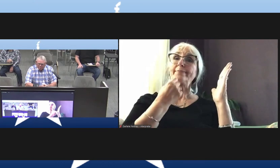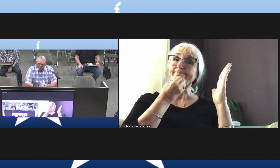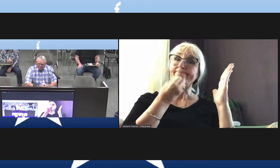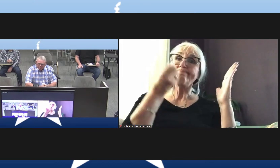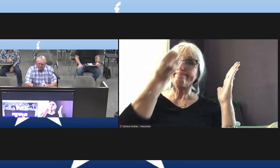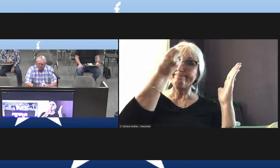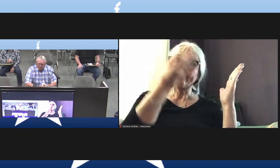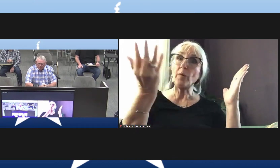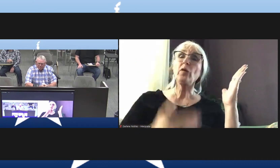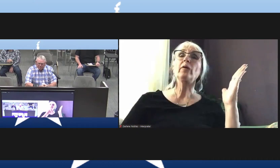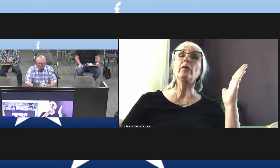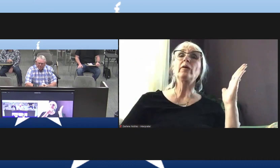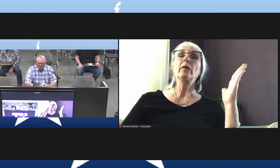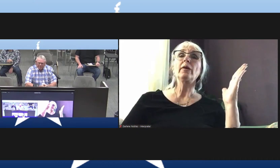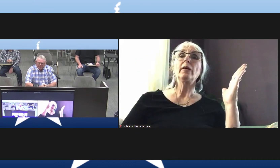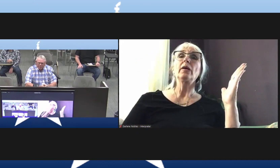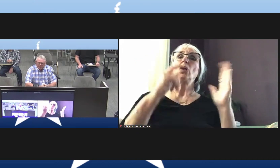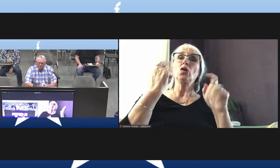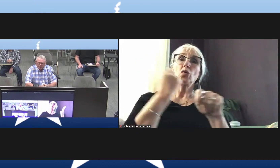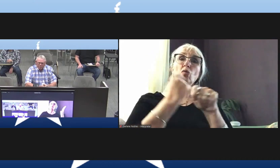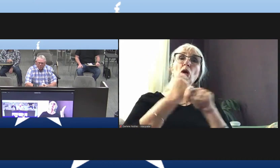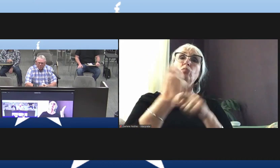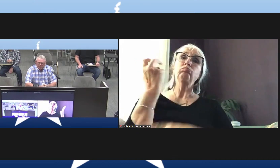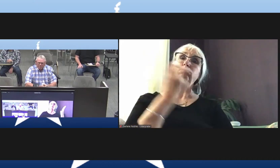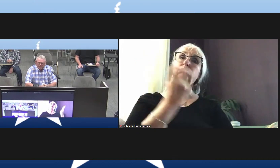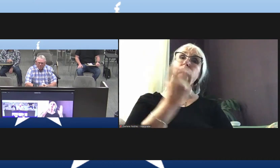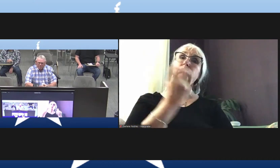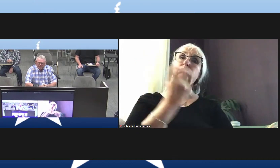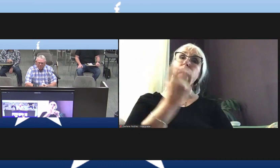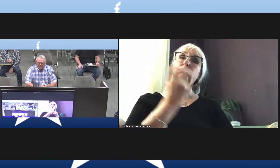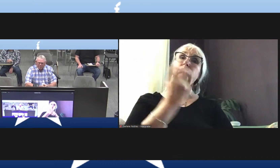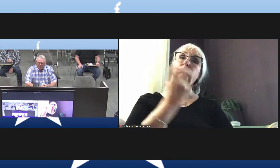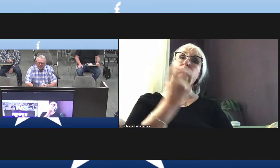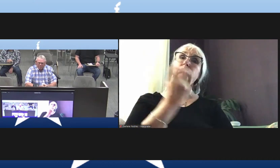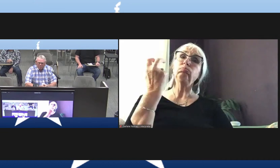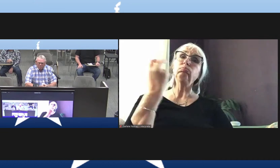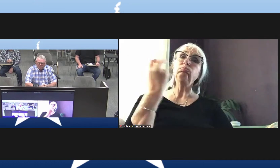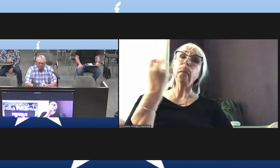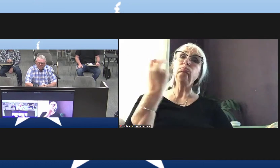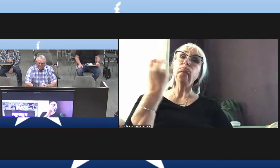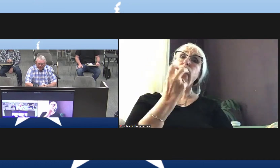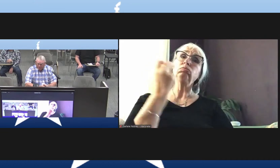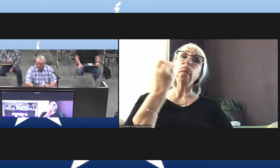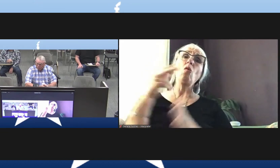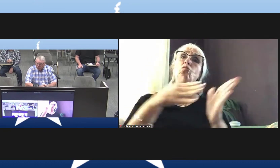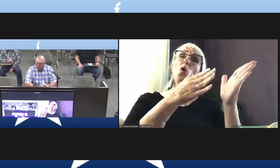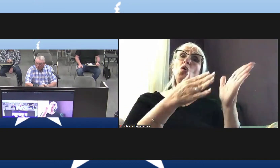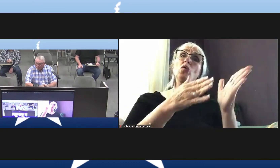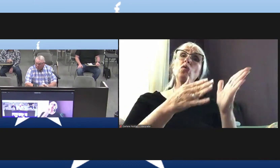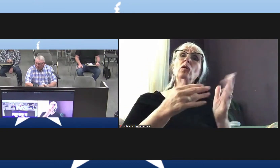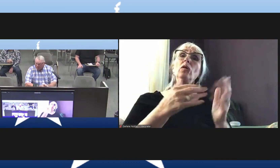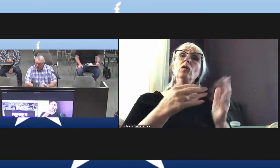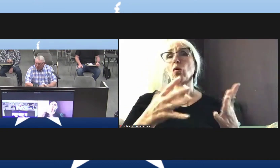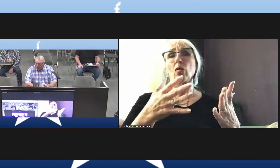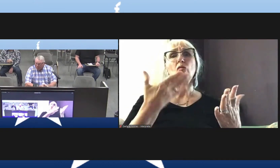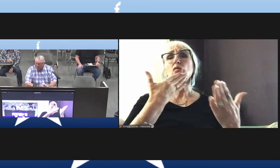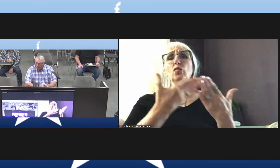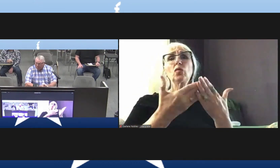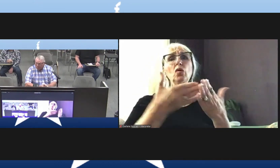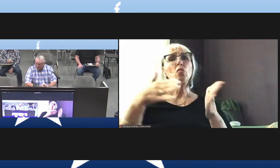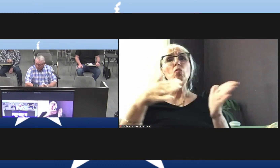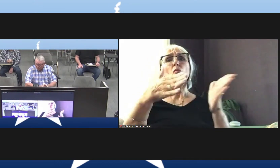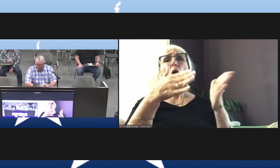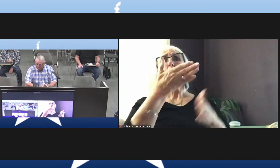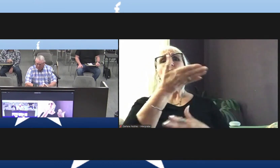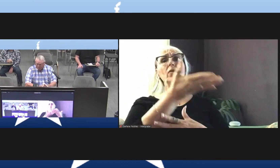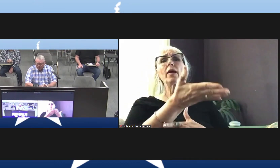the trucks coming up and down the road. And we don't want that good road that y'all have got on